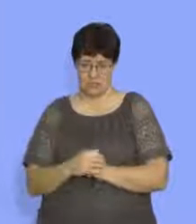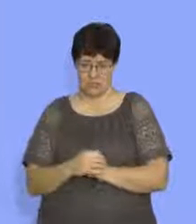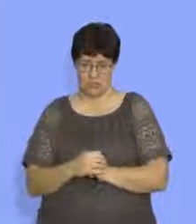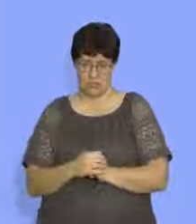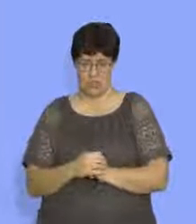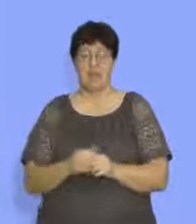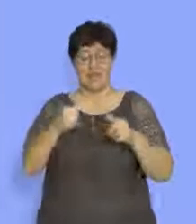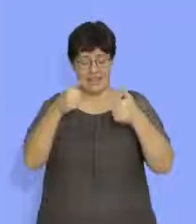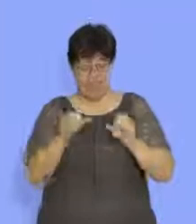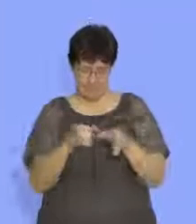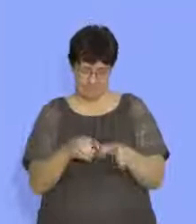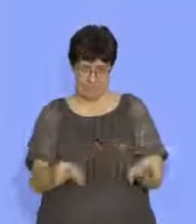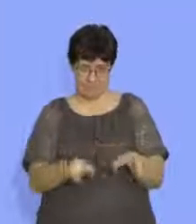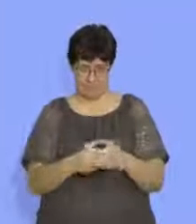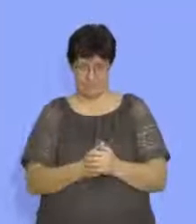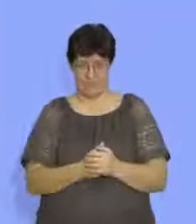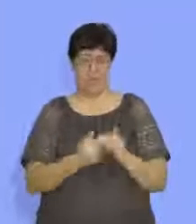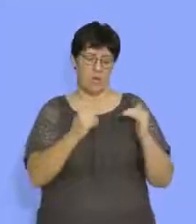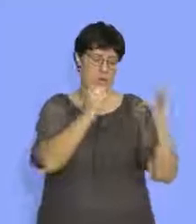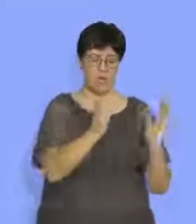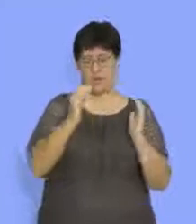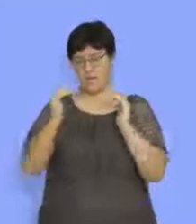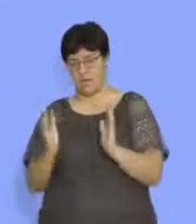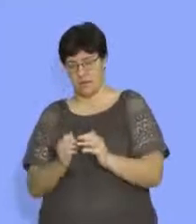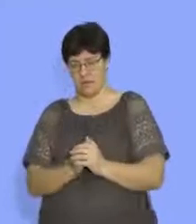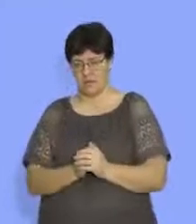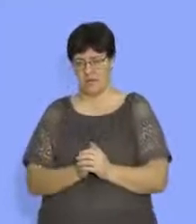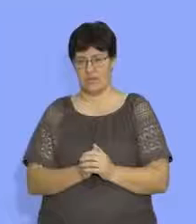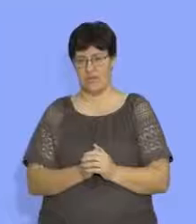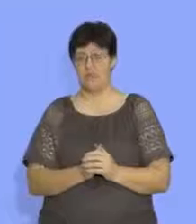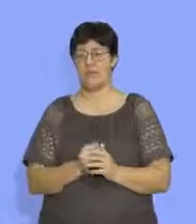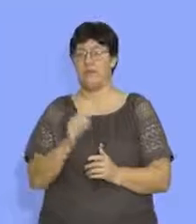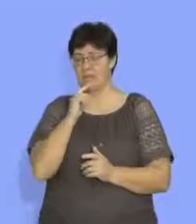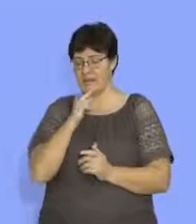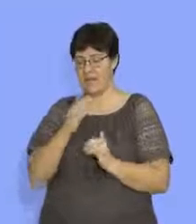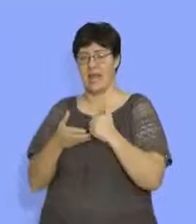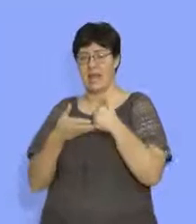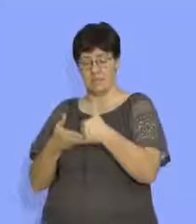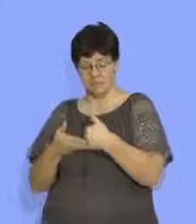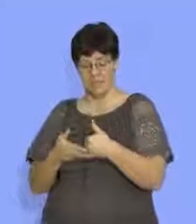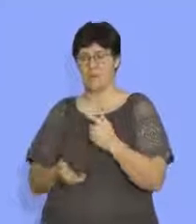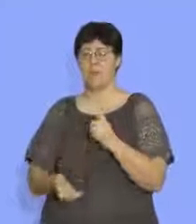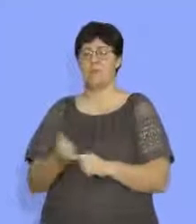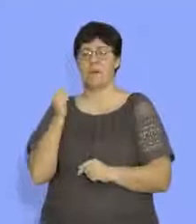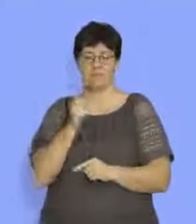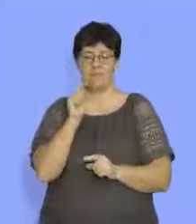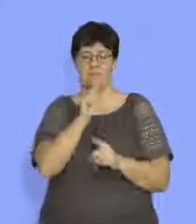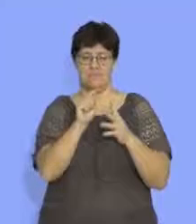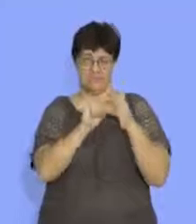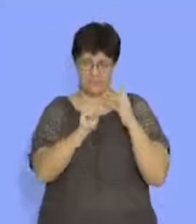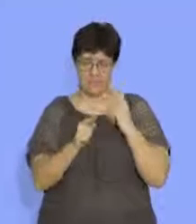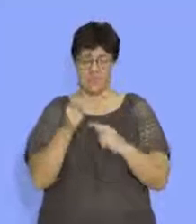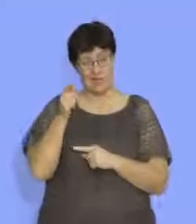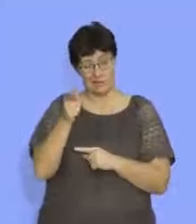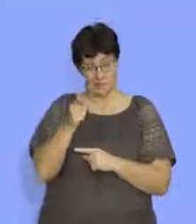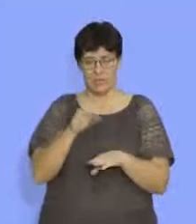0. And then you can then simplify this by opening two brackets, which will then assist you in finding all the